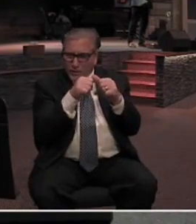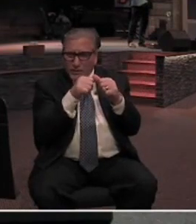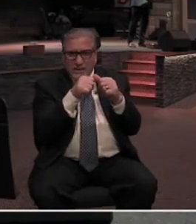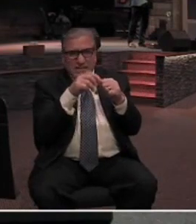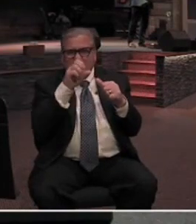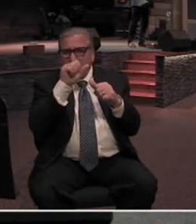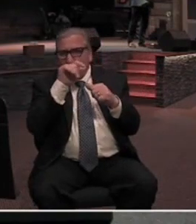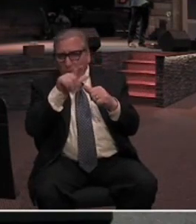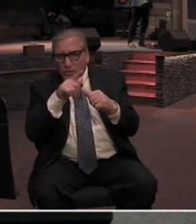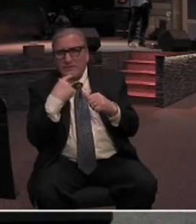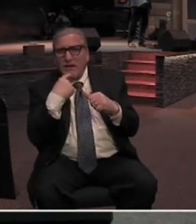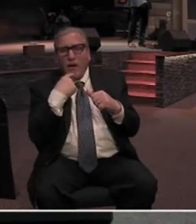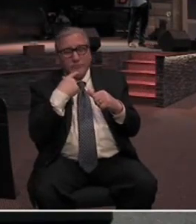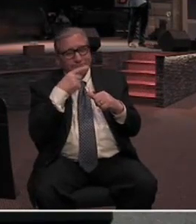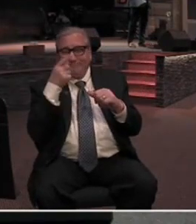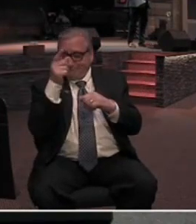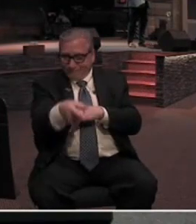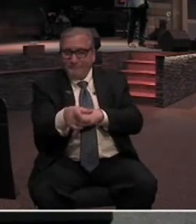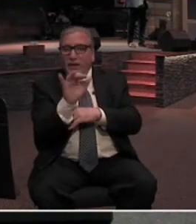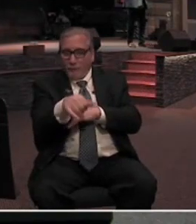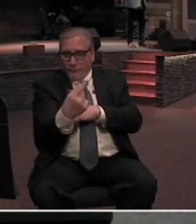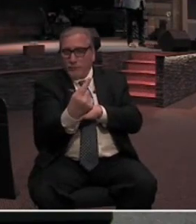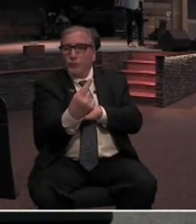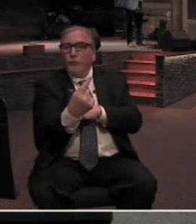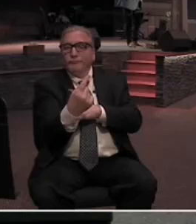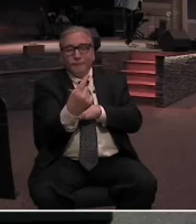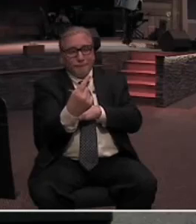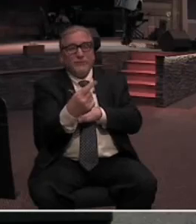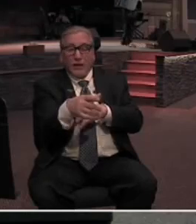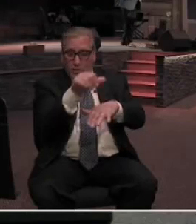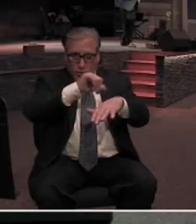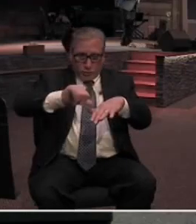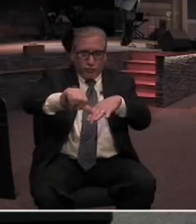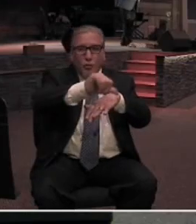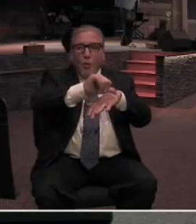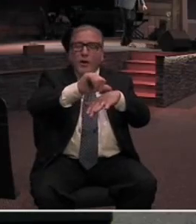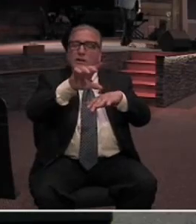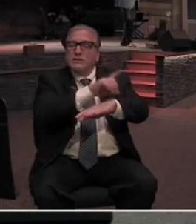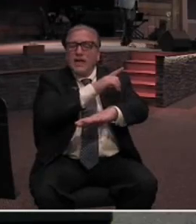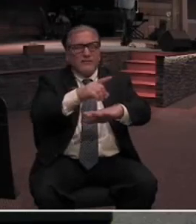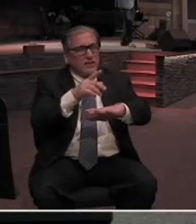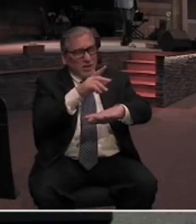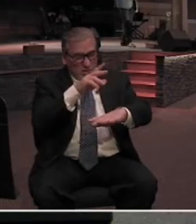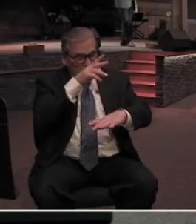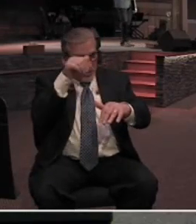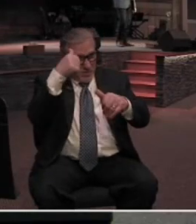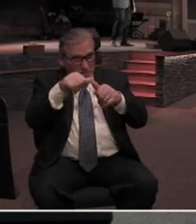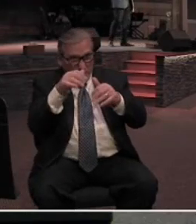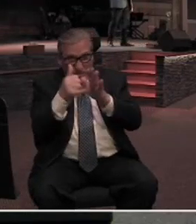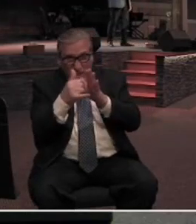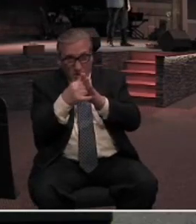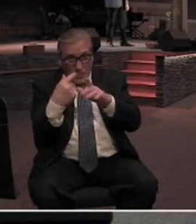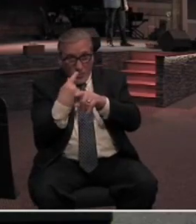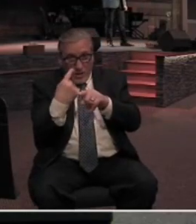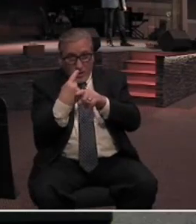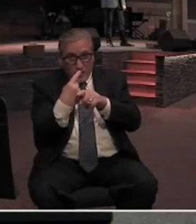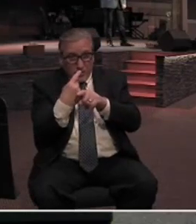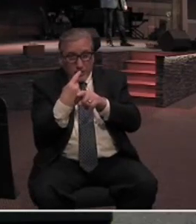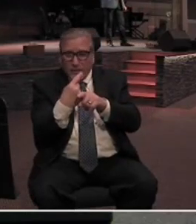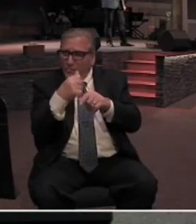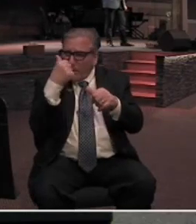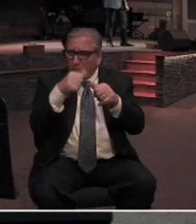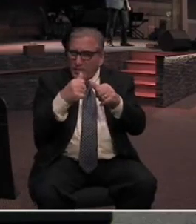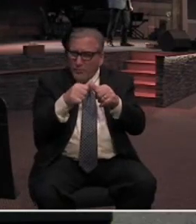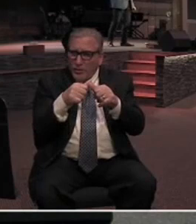Samuel saying, he's the guy, and anointing him king. You remember that. You remember you